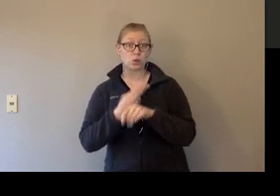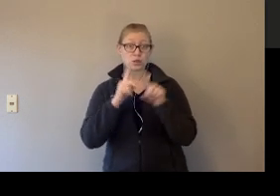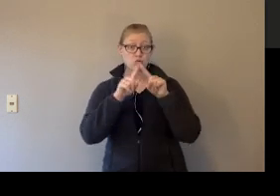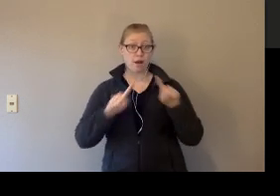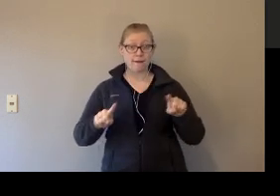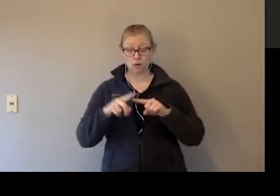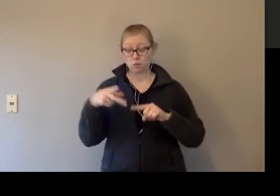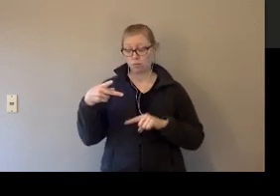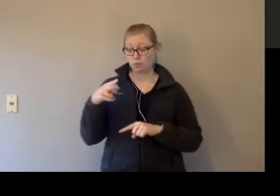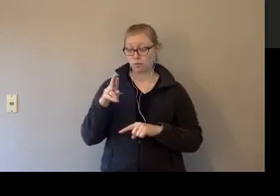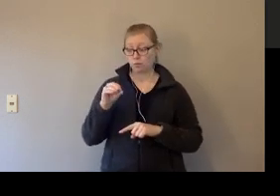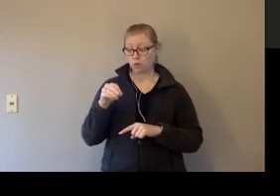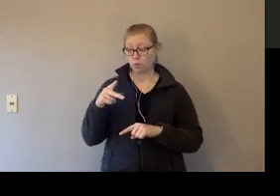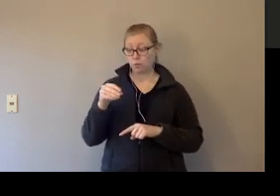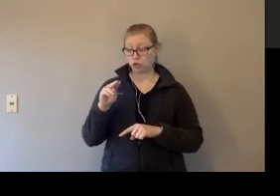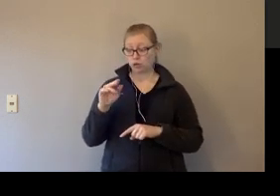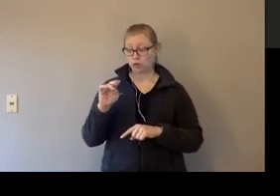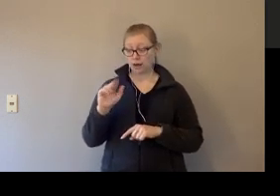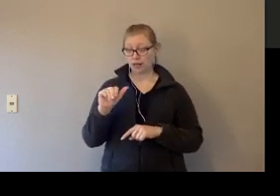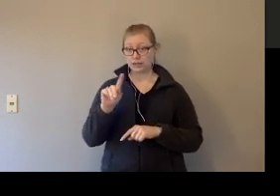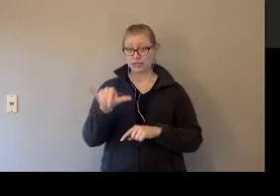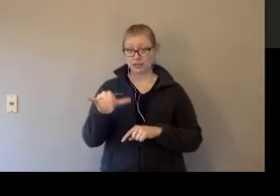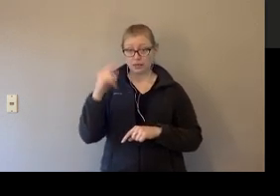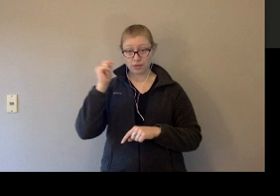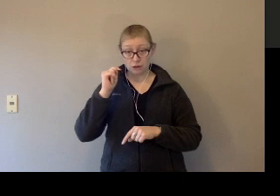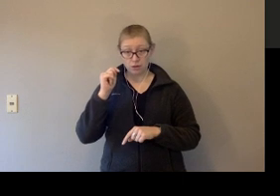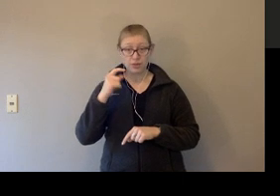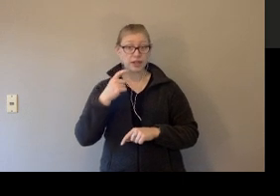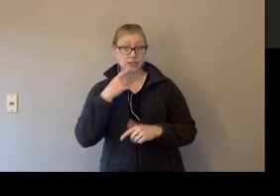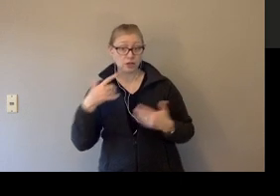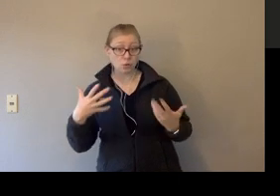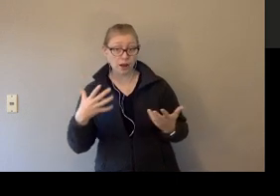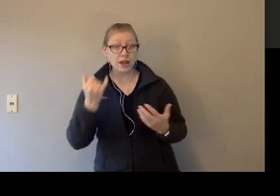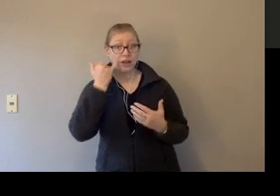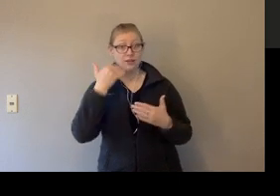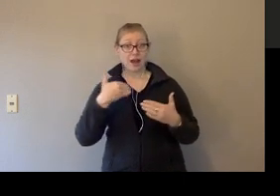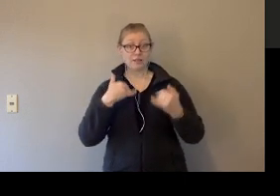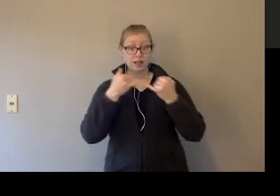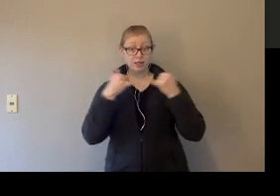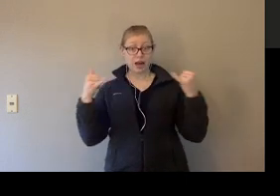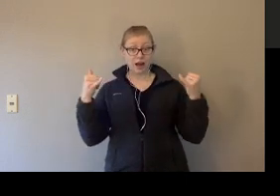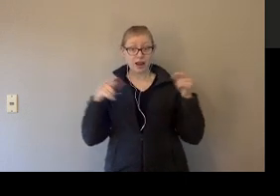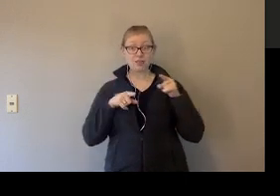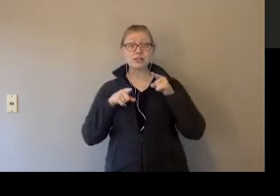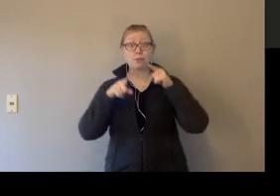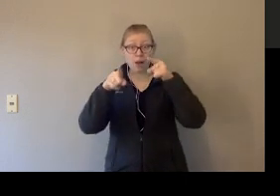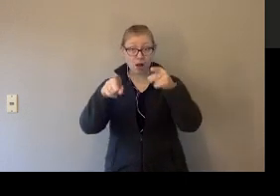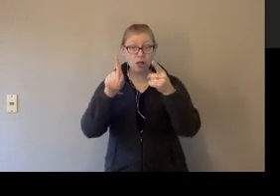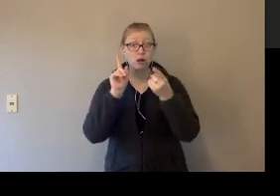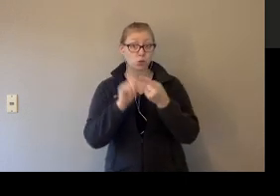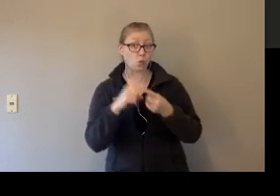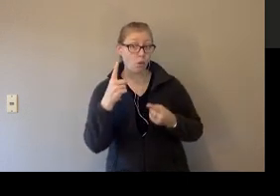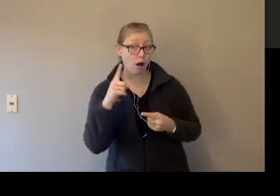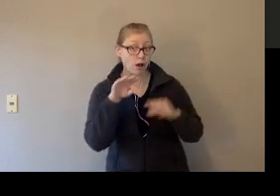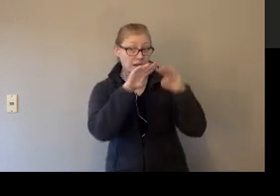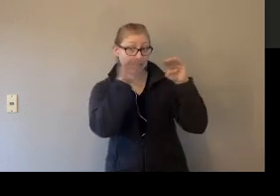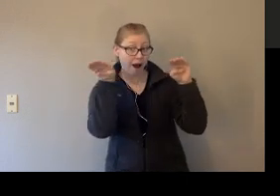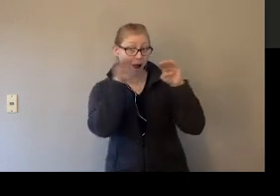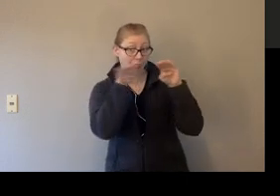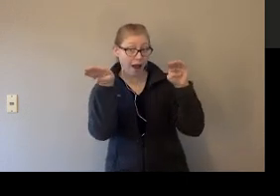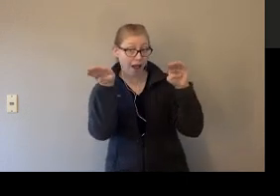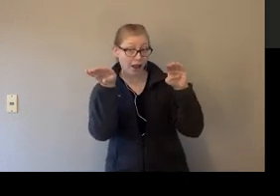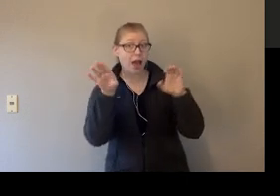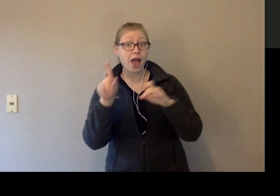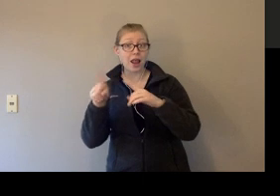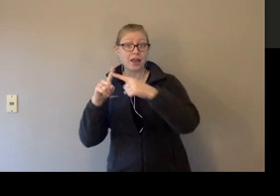line that's parallel to one of the sides of the triangle and it intersects the other two sides, and here we intersect at P and